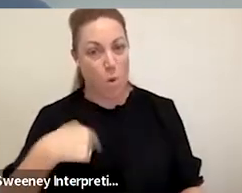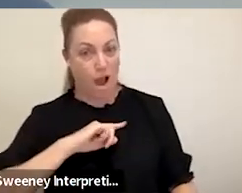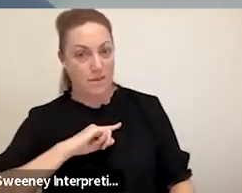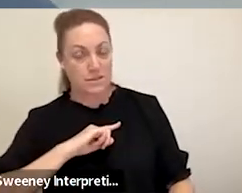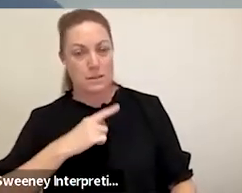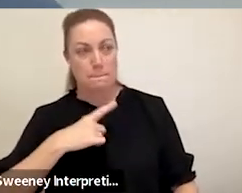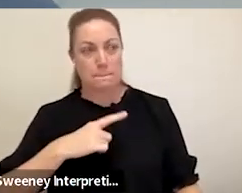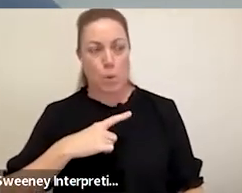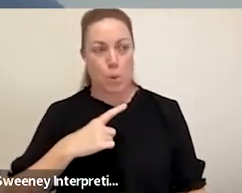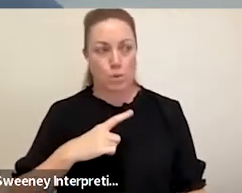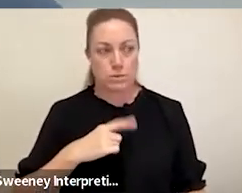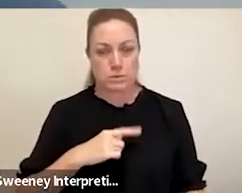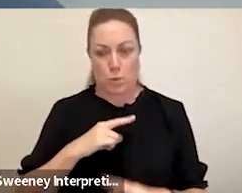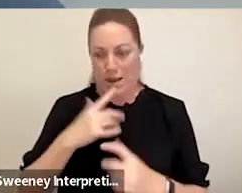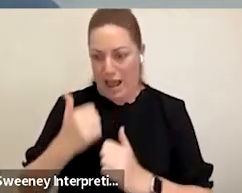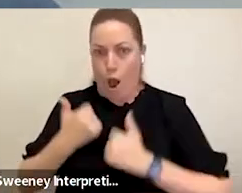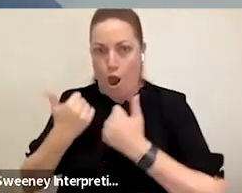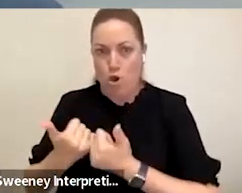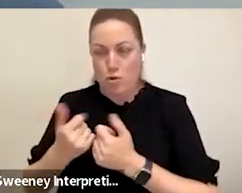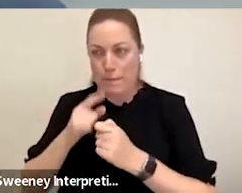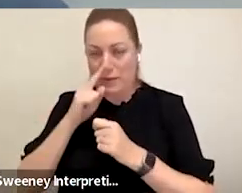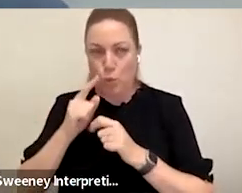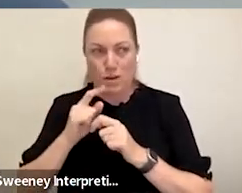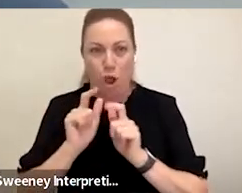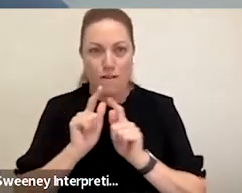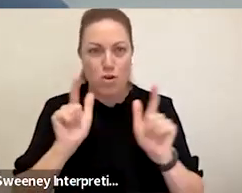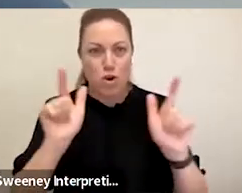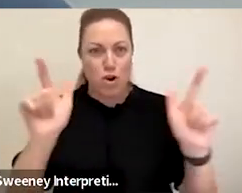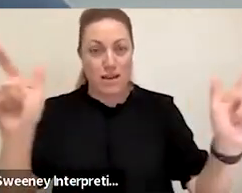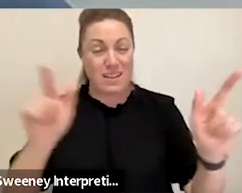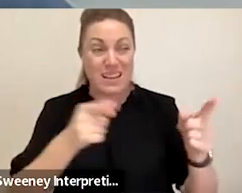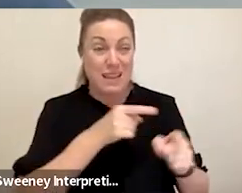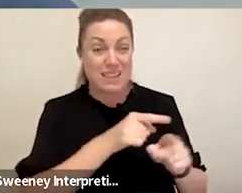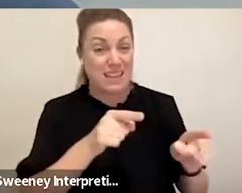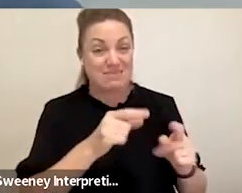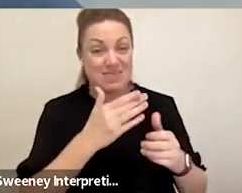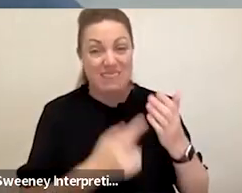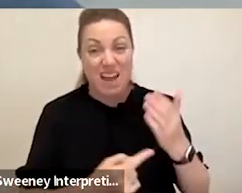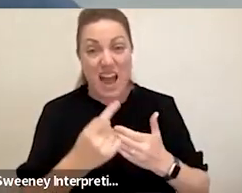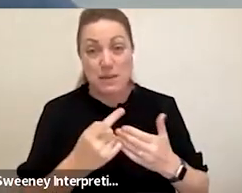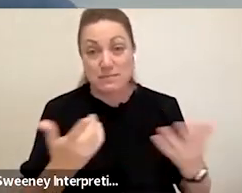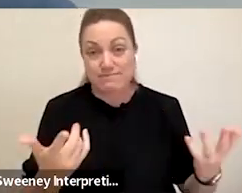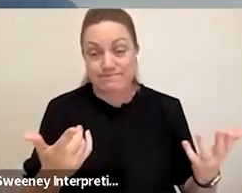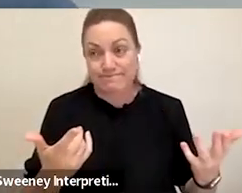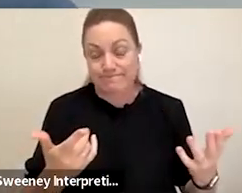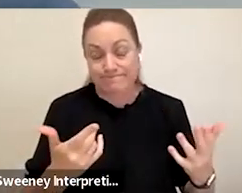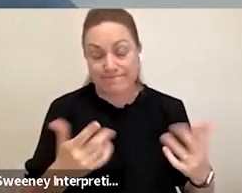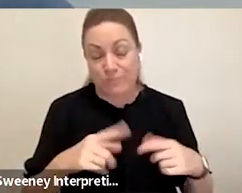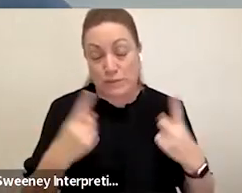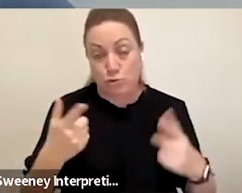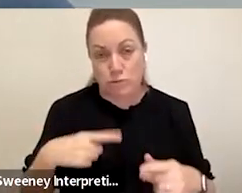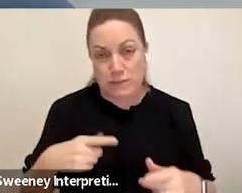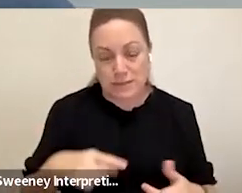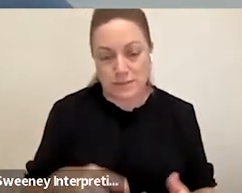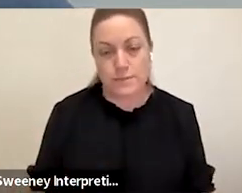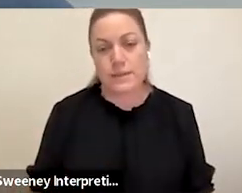get our own connections. And that didn't really happen for a variety of reasons. So yeah,